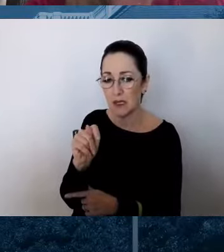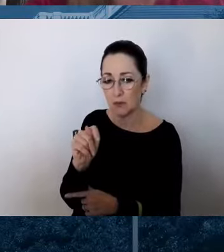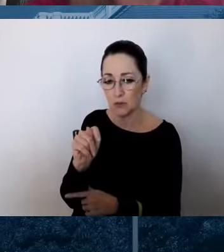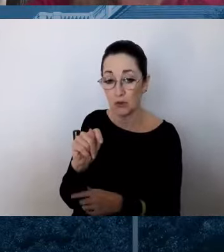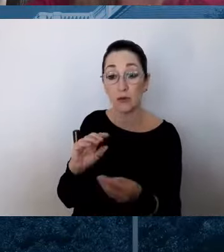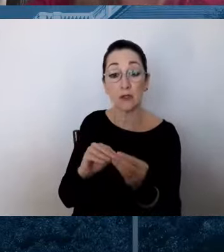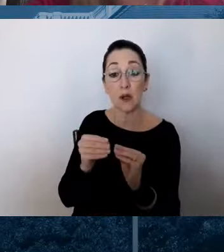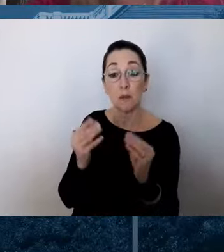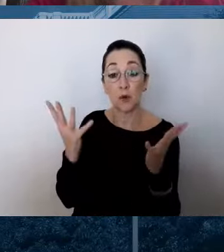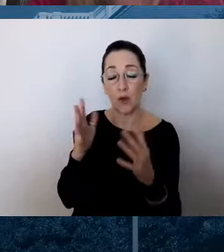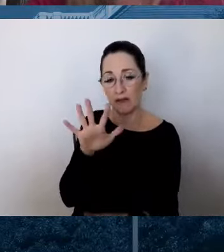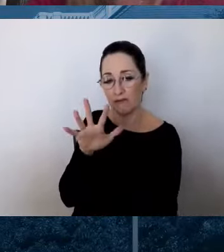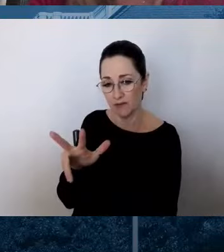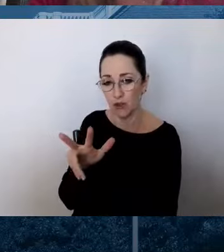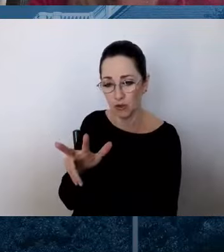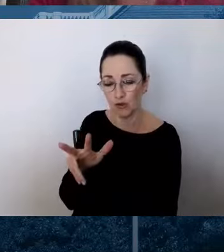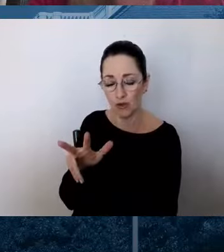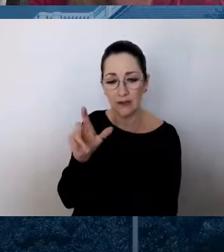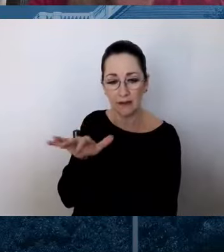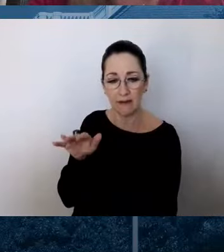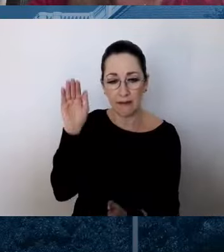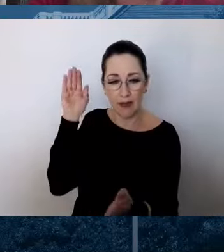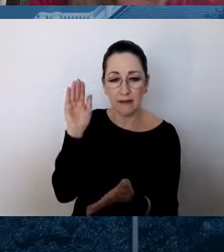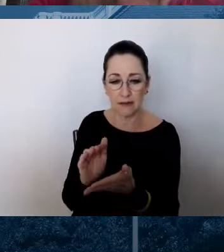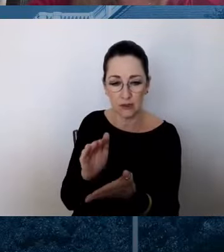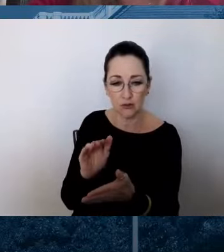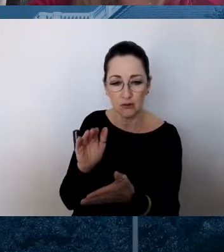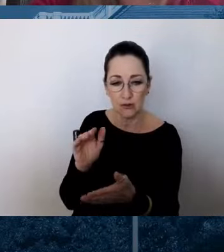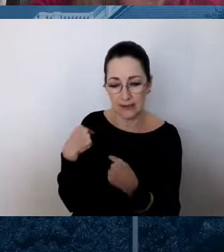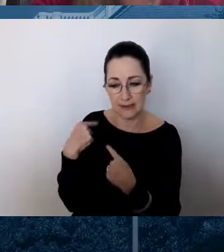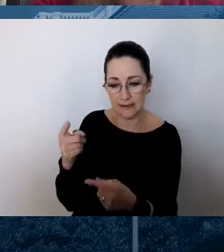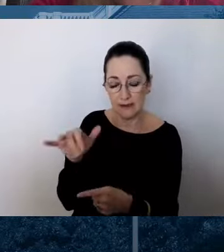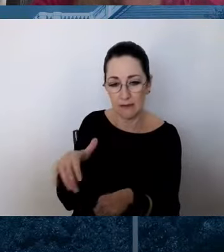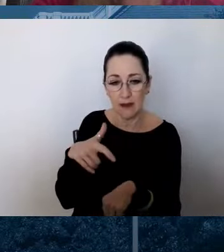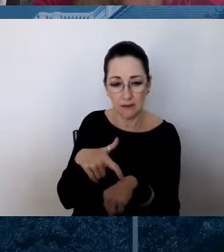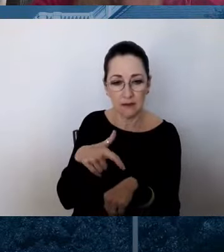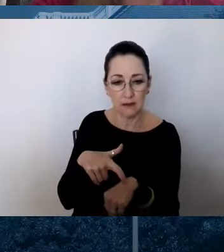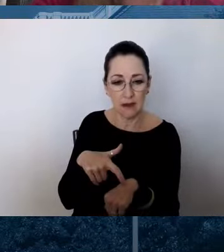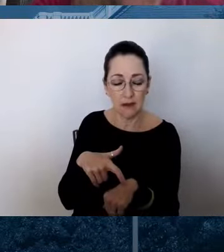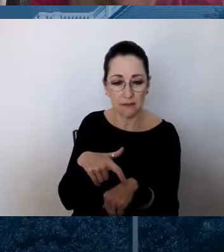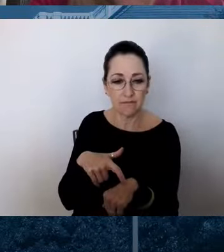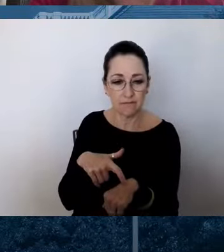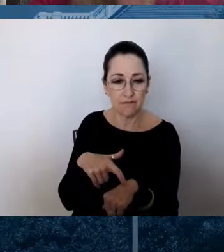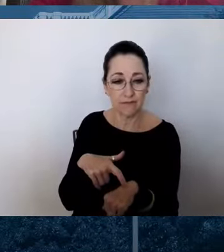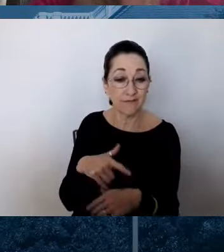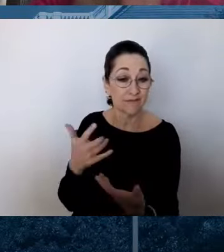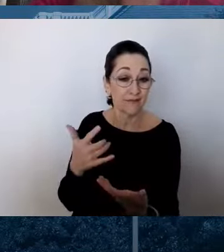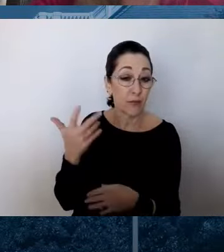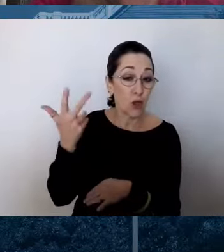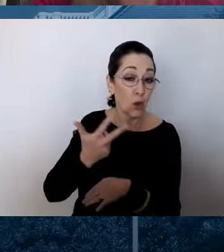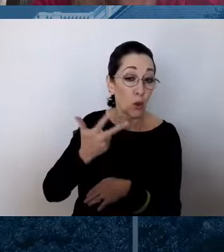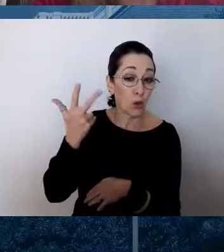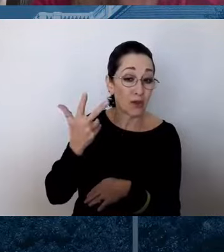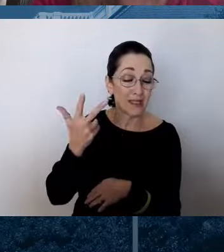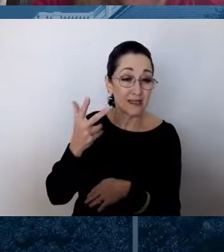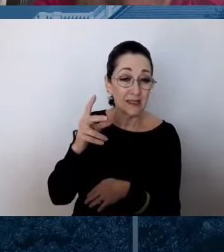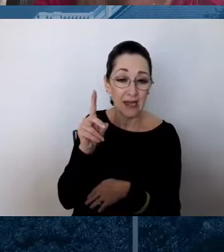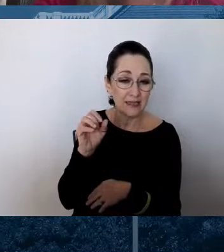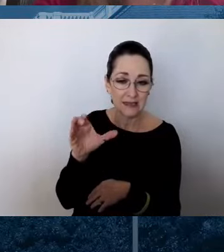decreased since that time. But unfortunately, with only 3 days of data in December, there have already been 9